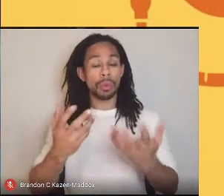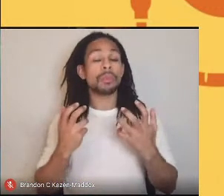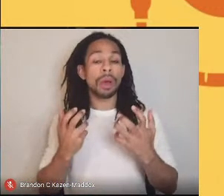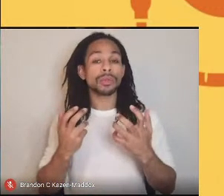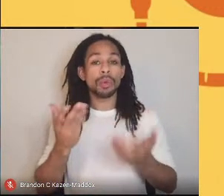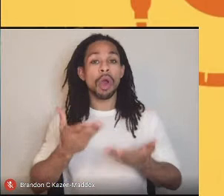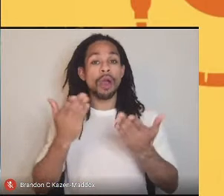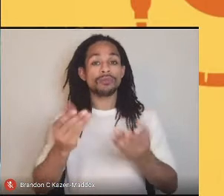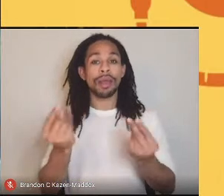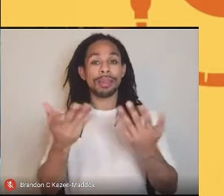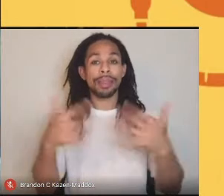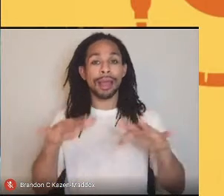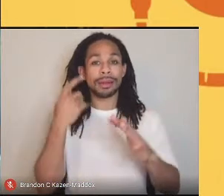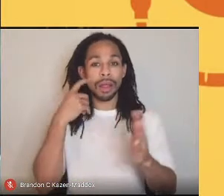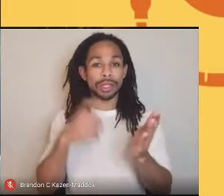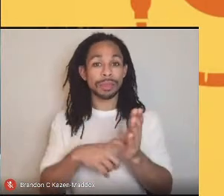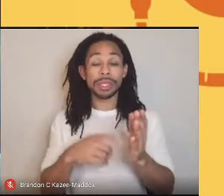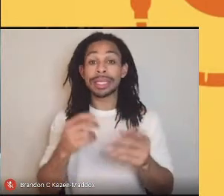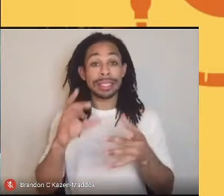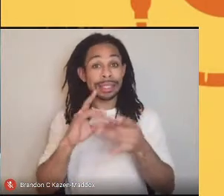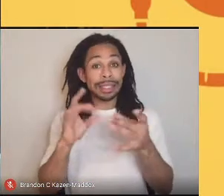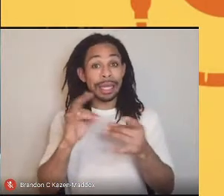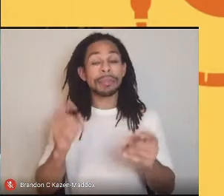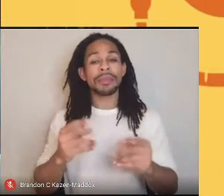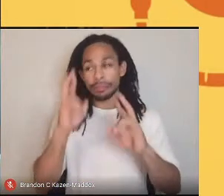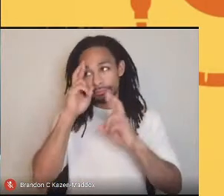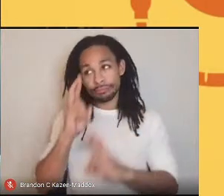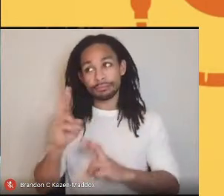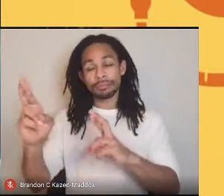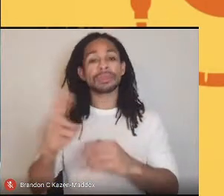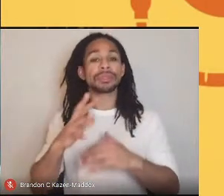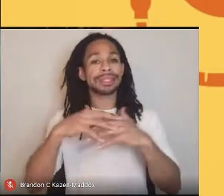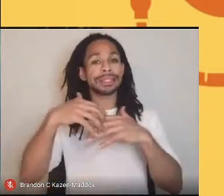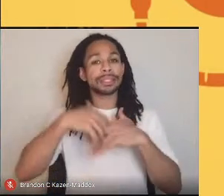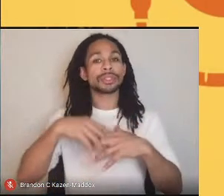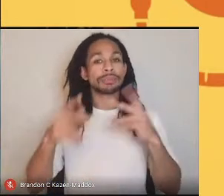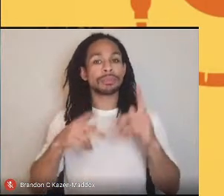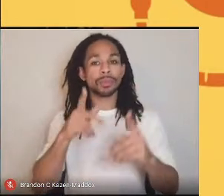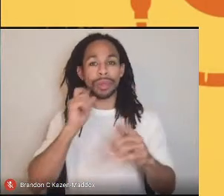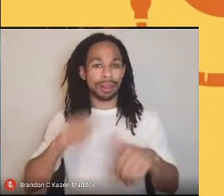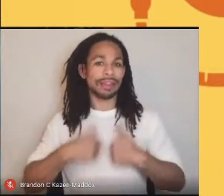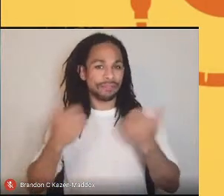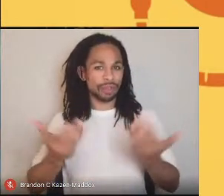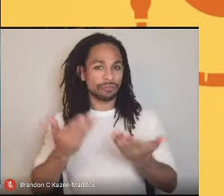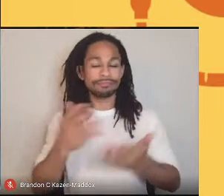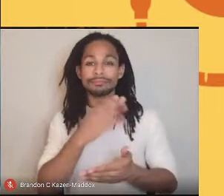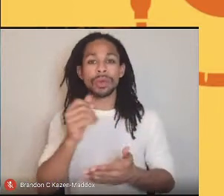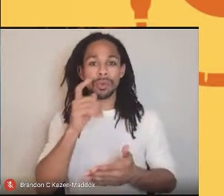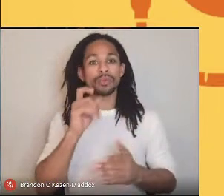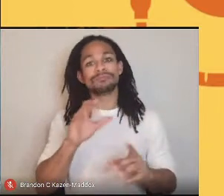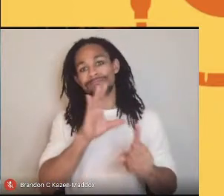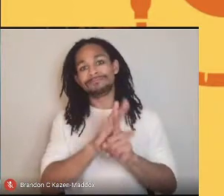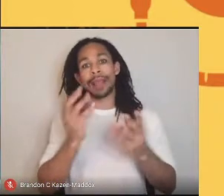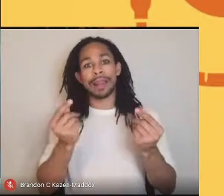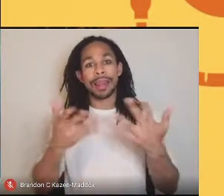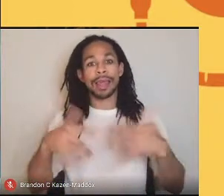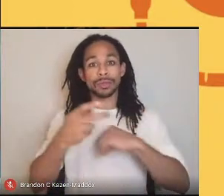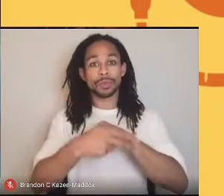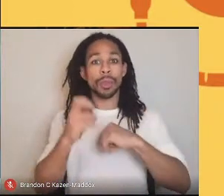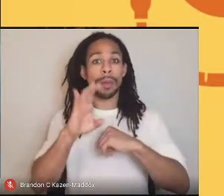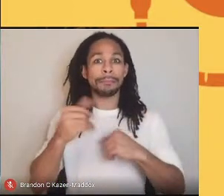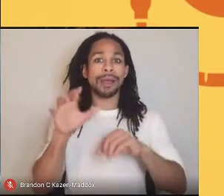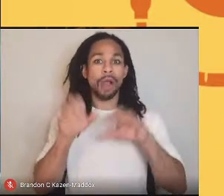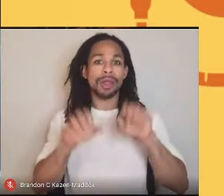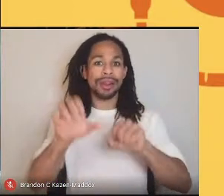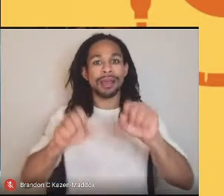land acknowledgement. A statement that pays respects to the indigenous people who live here and who had their land stolen from them by